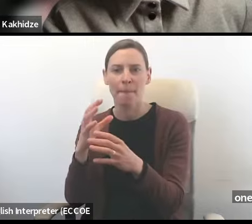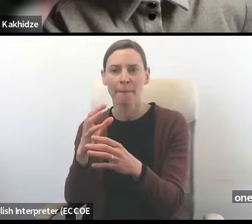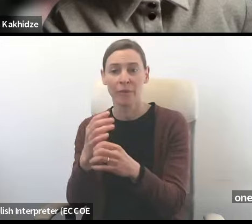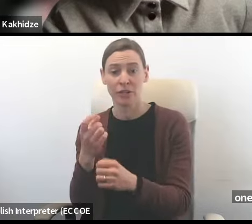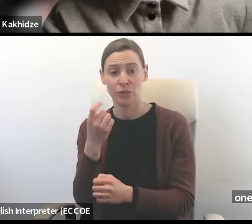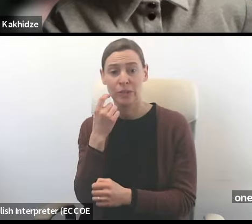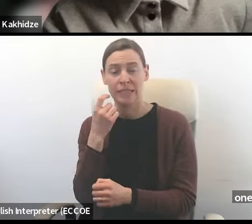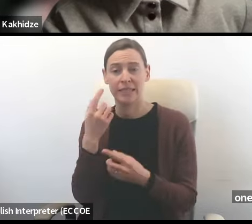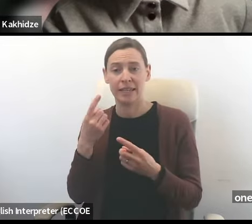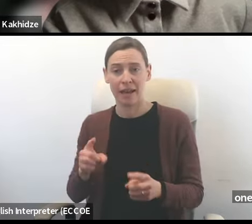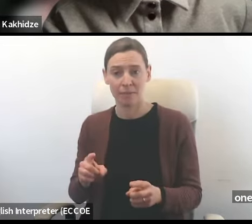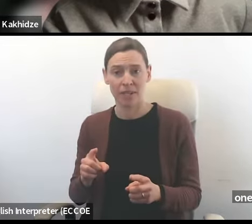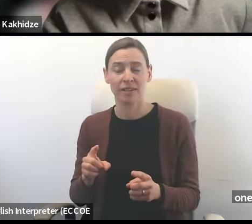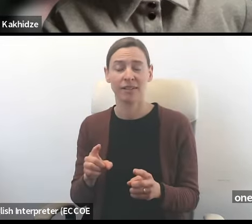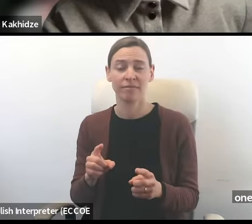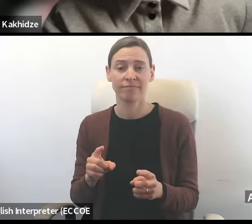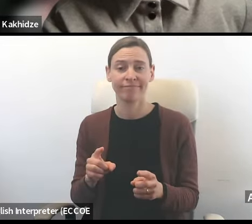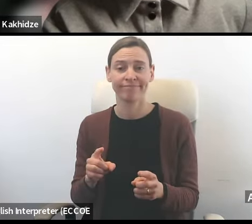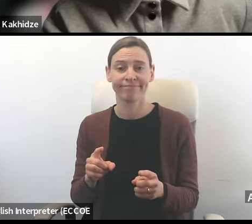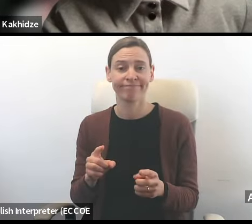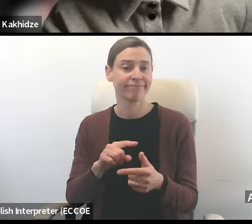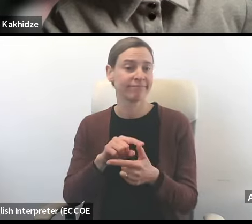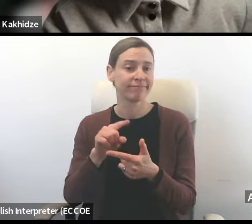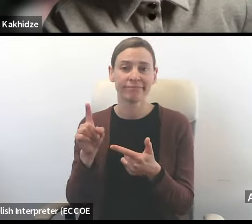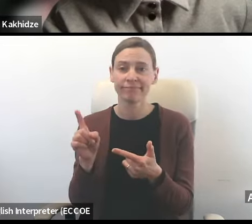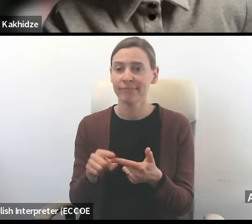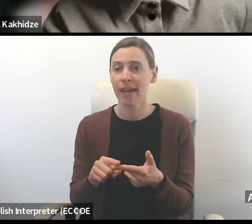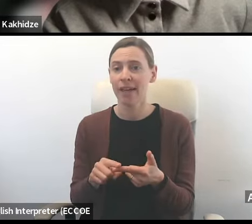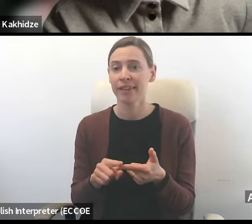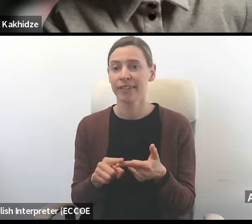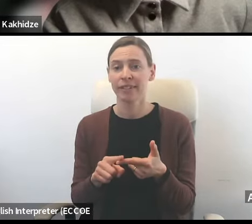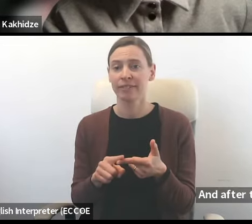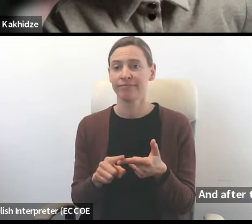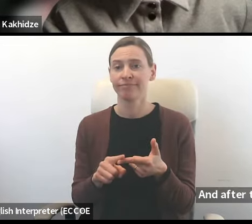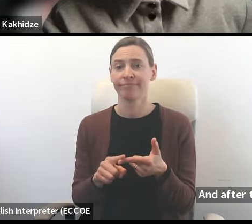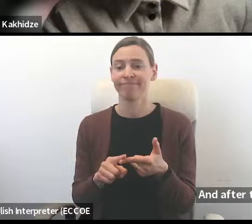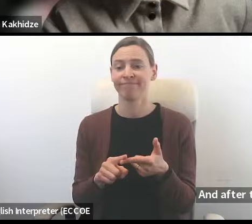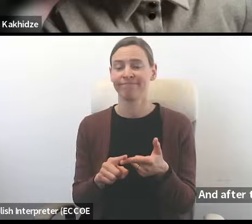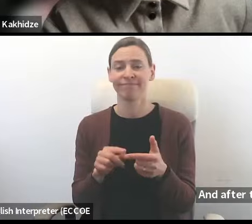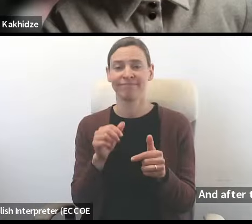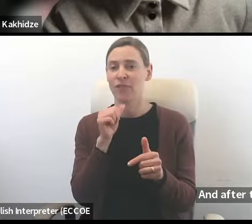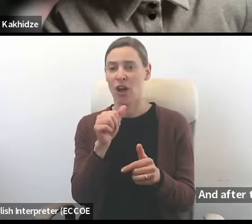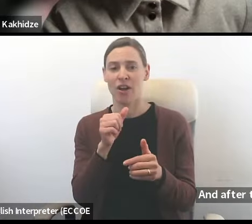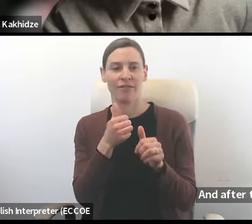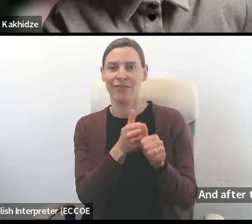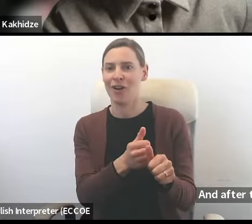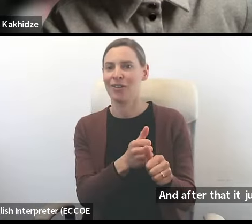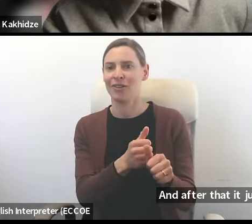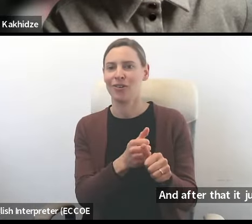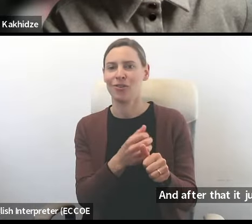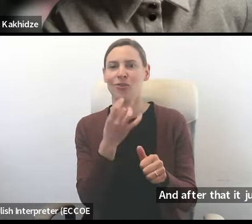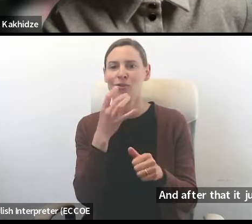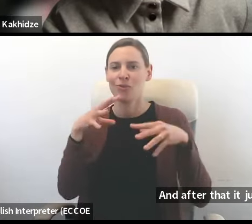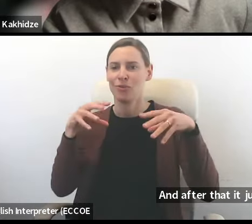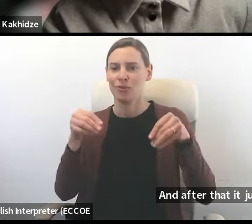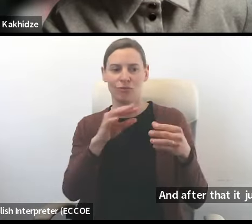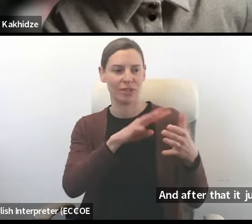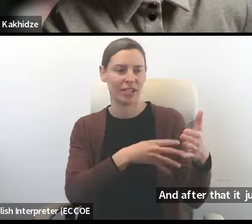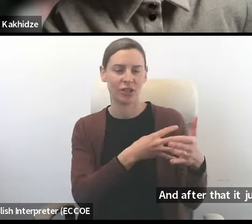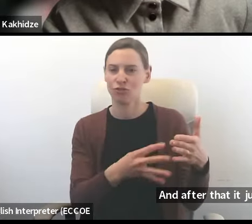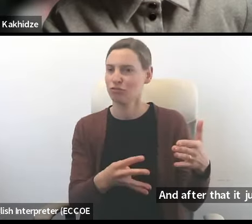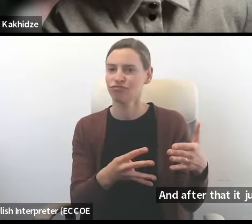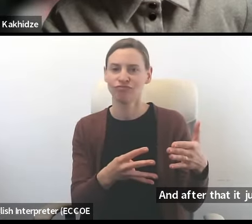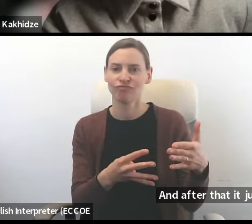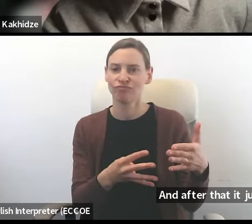And after that, it just got very random and unpredictable, and I had the power